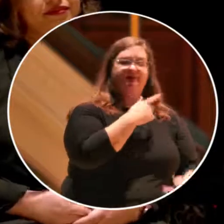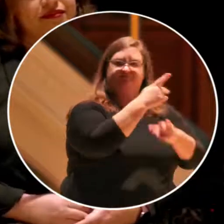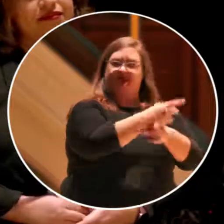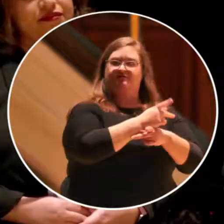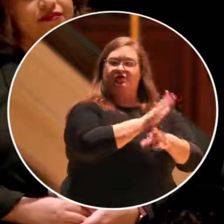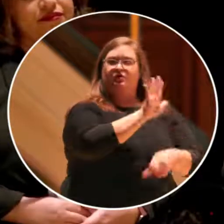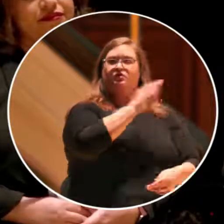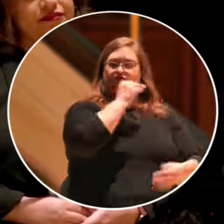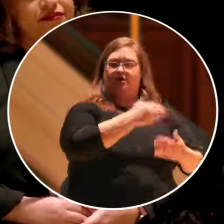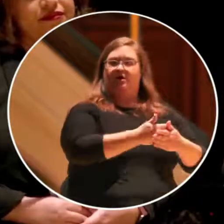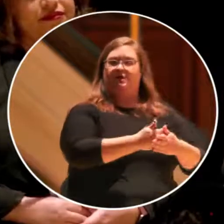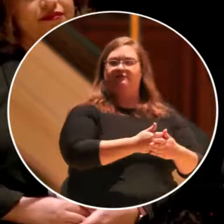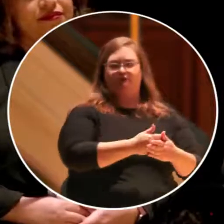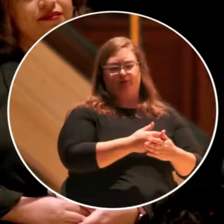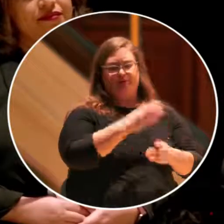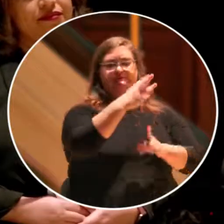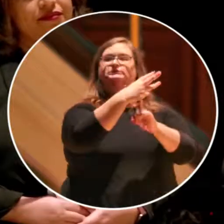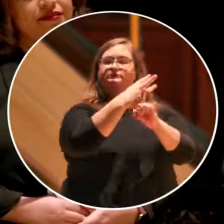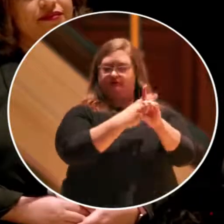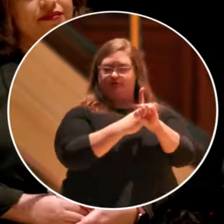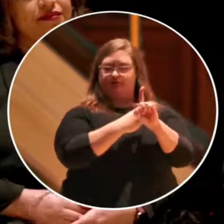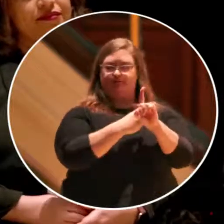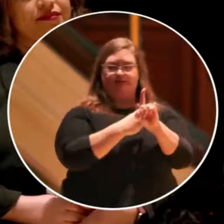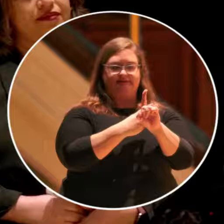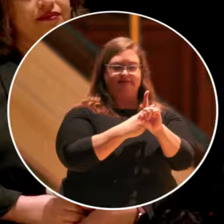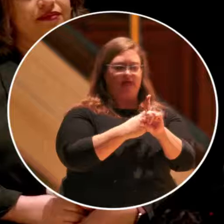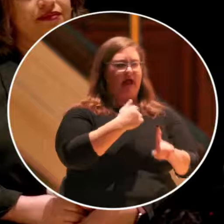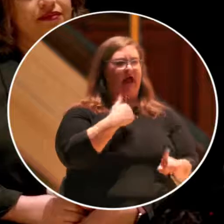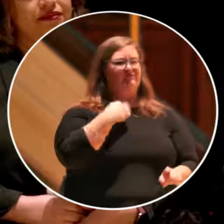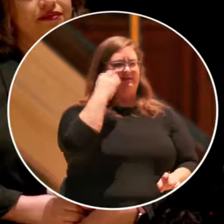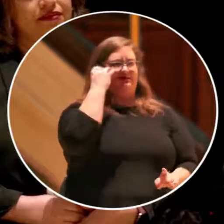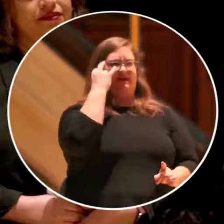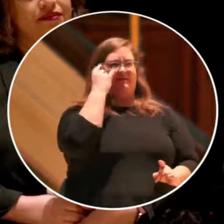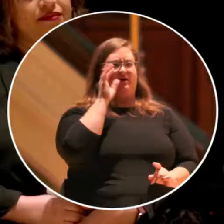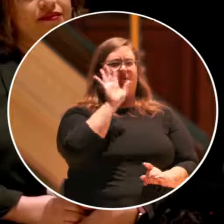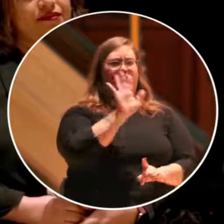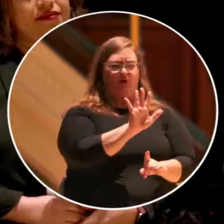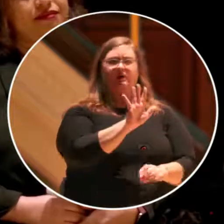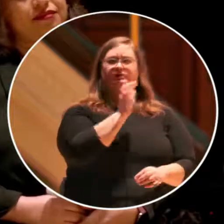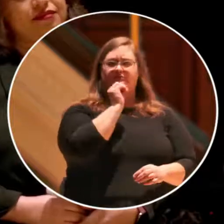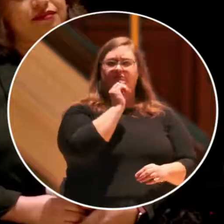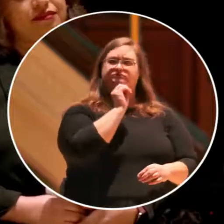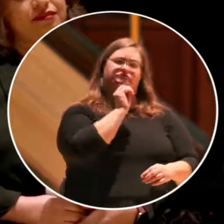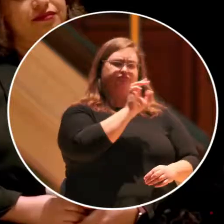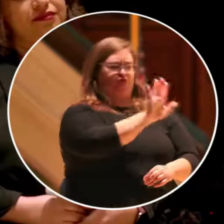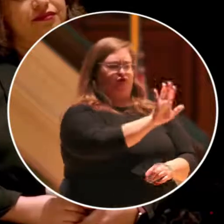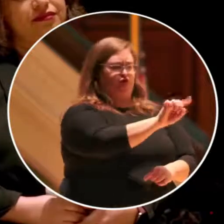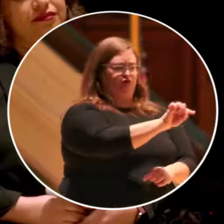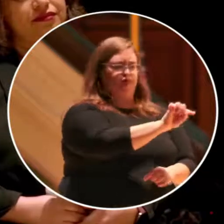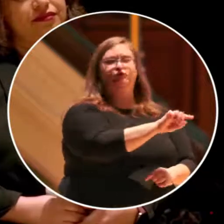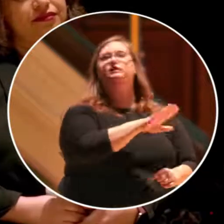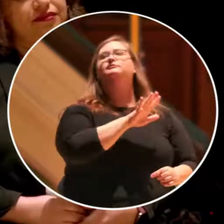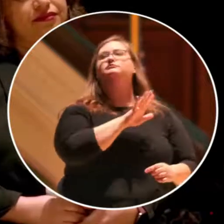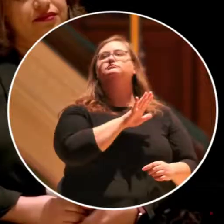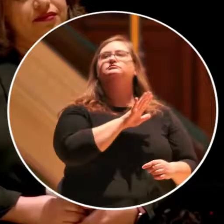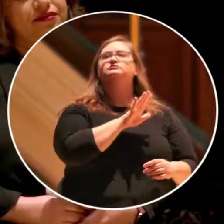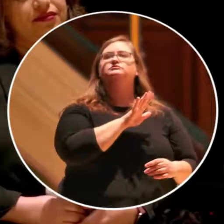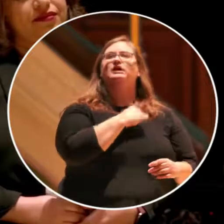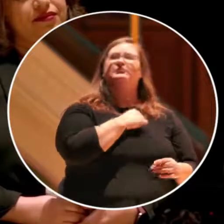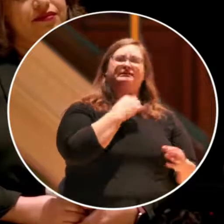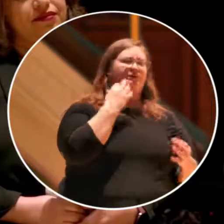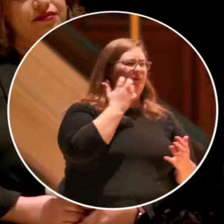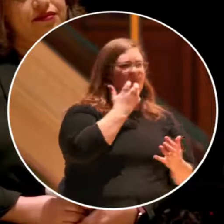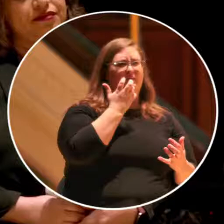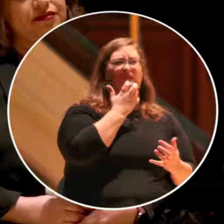months. I thought of her every day. How could I not? Being a mother myself, the thought of physically